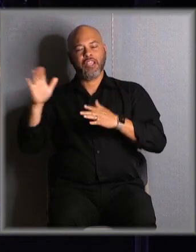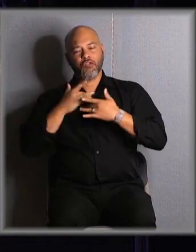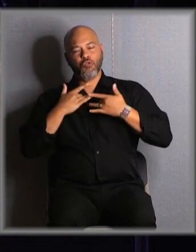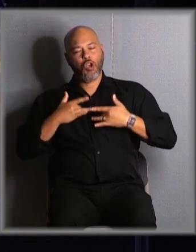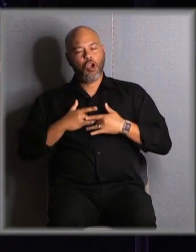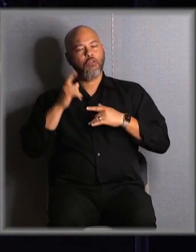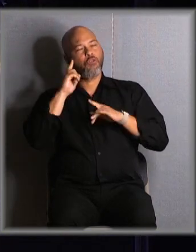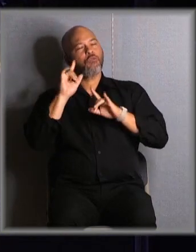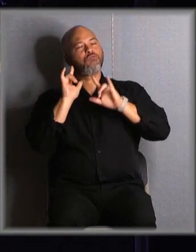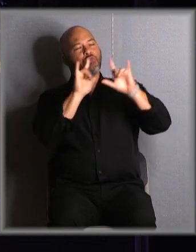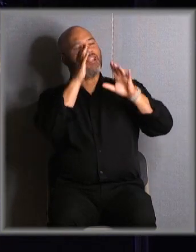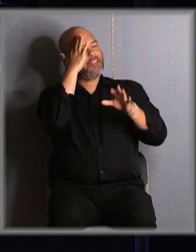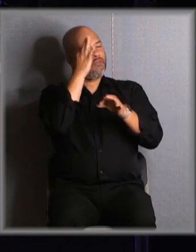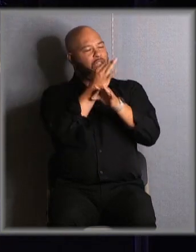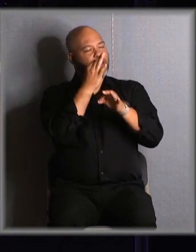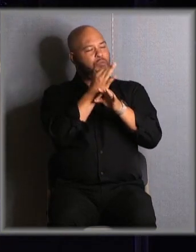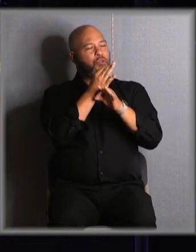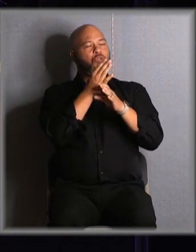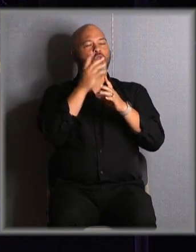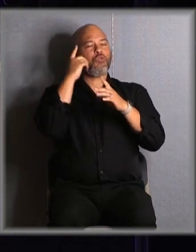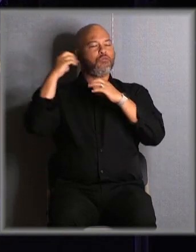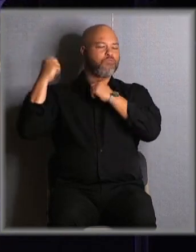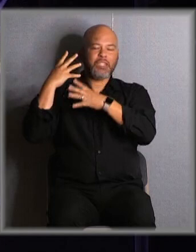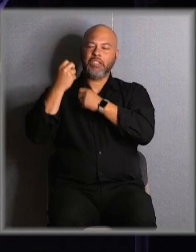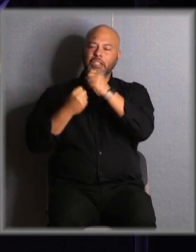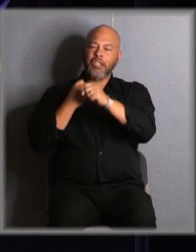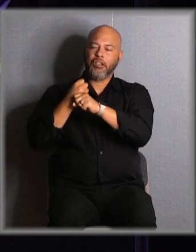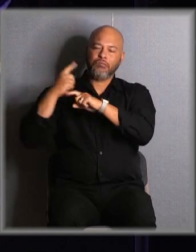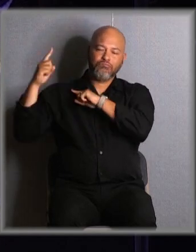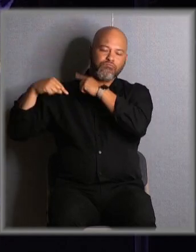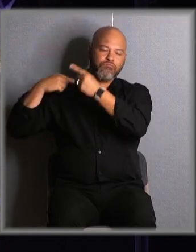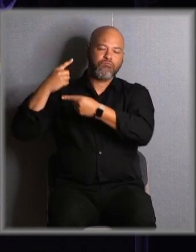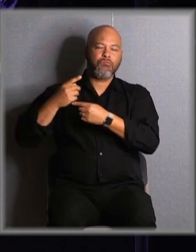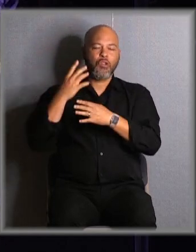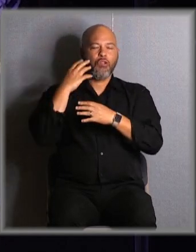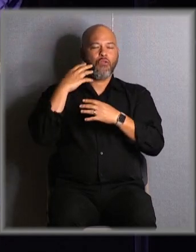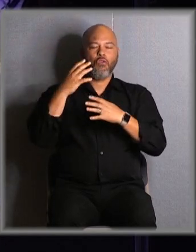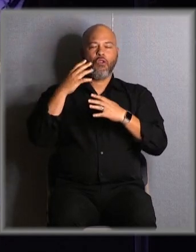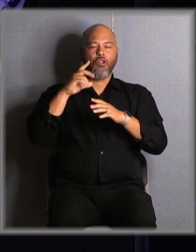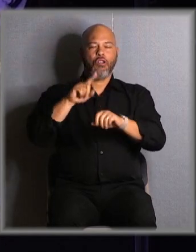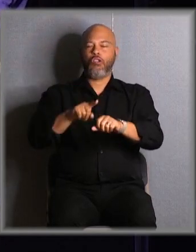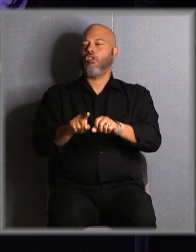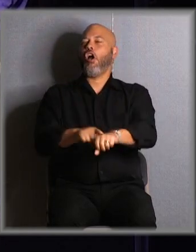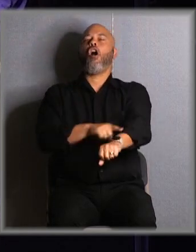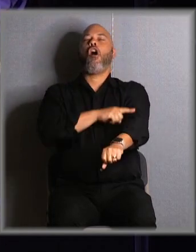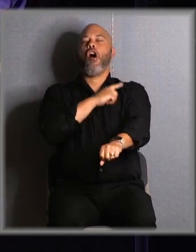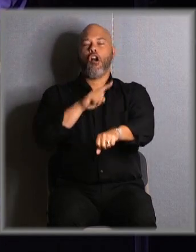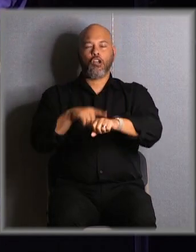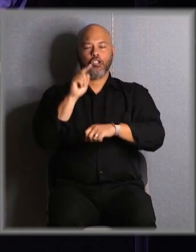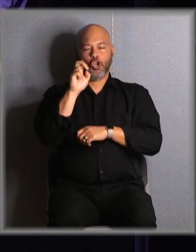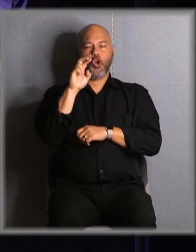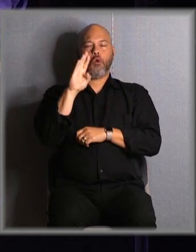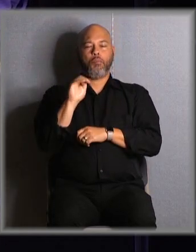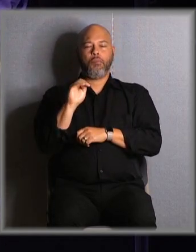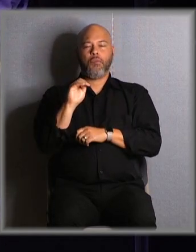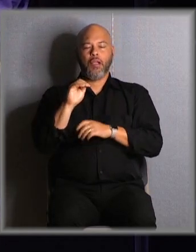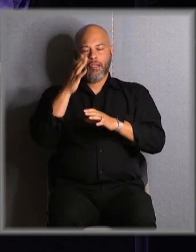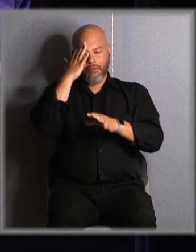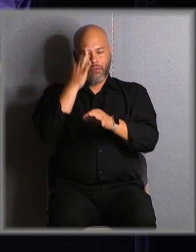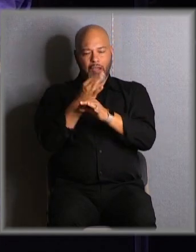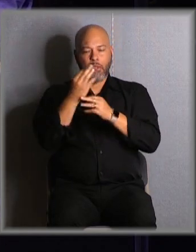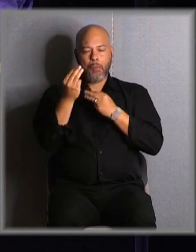his faithfulness through the years, for the long haul, the long term, being faithful in